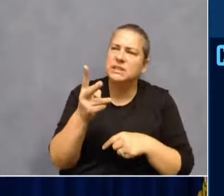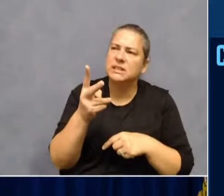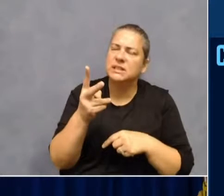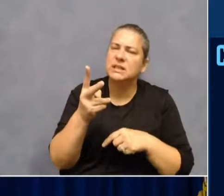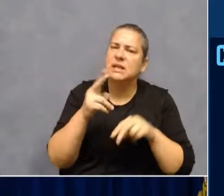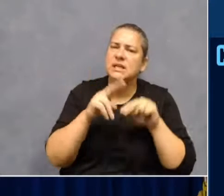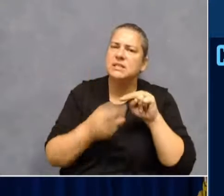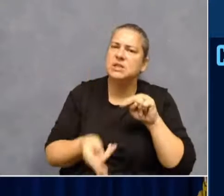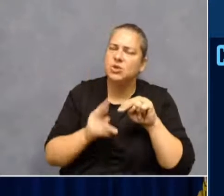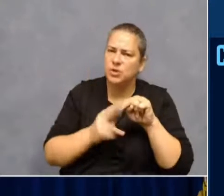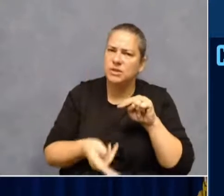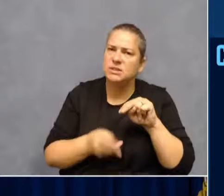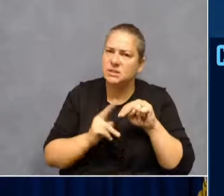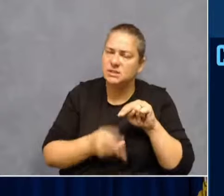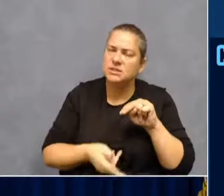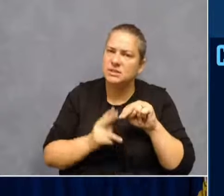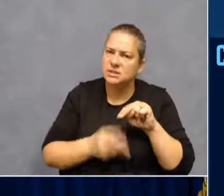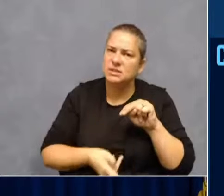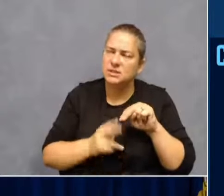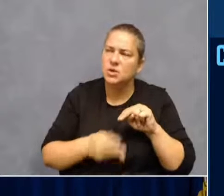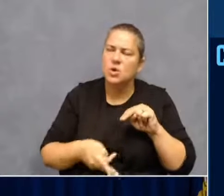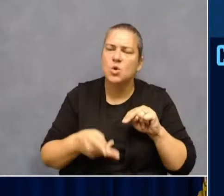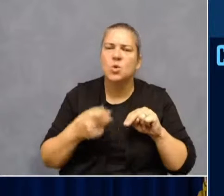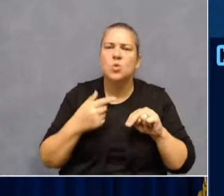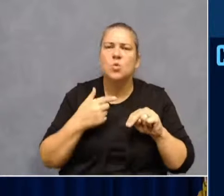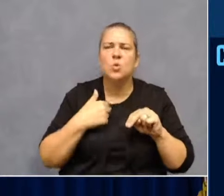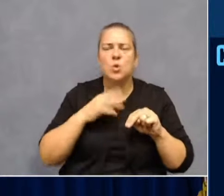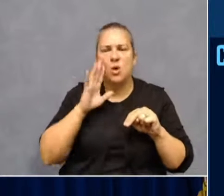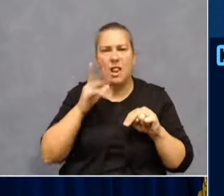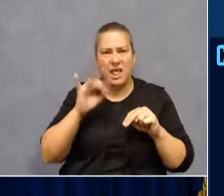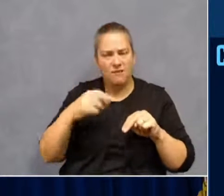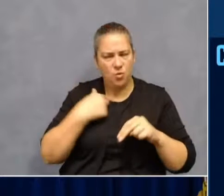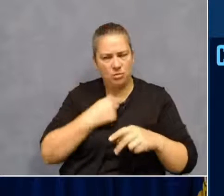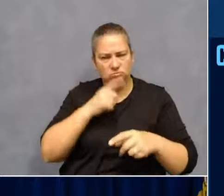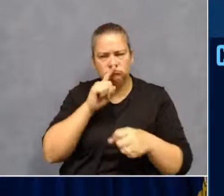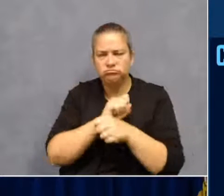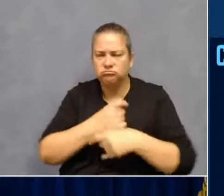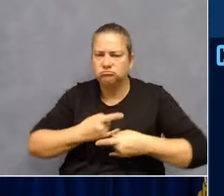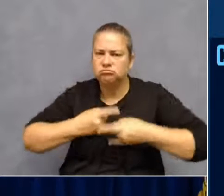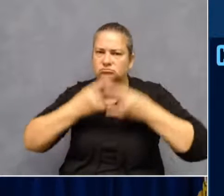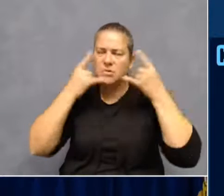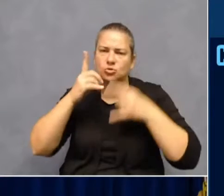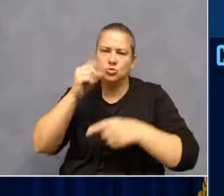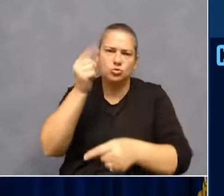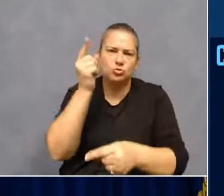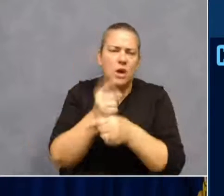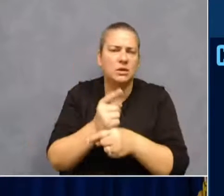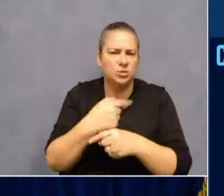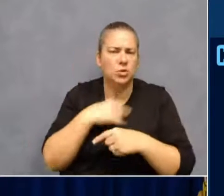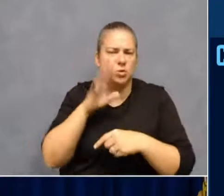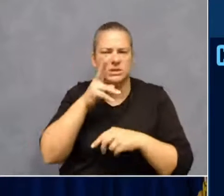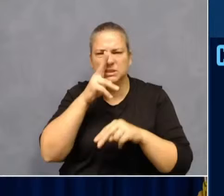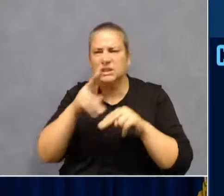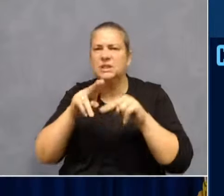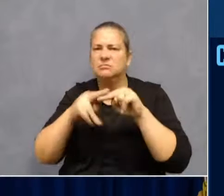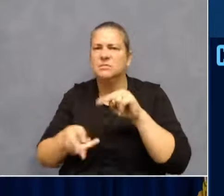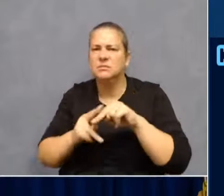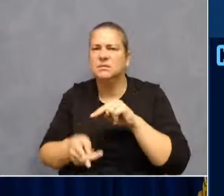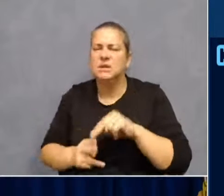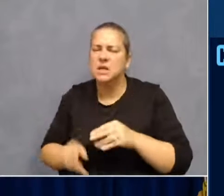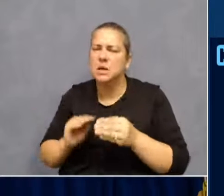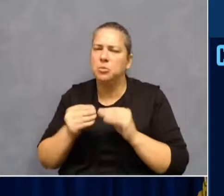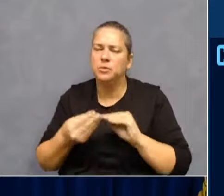allow us to do more. But we've got to step up and do that. Have we received plans